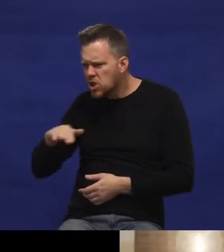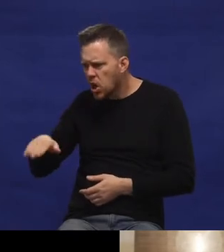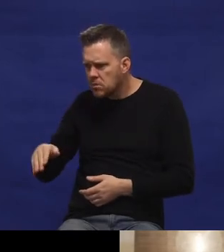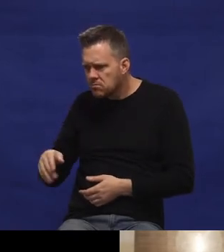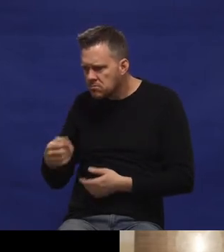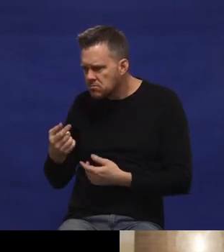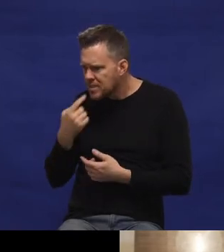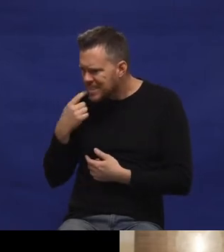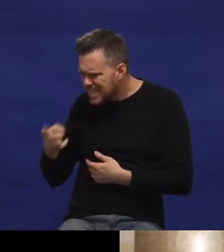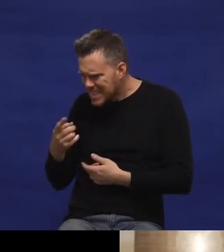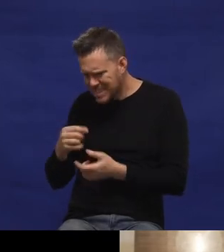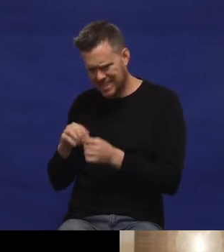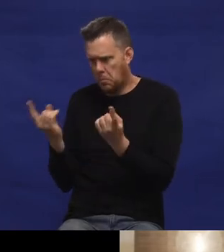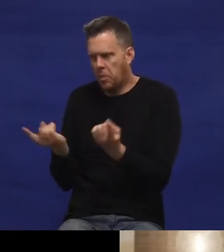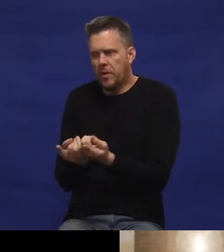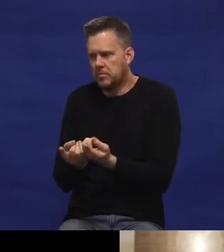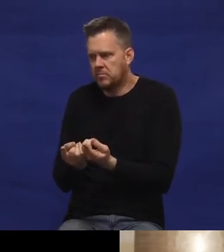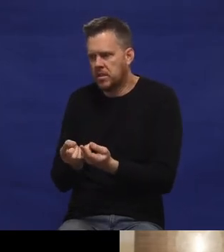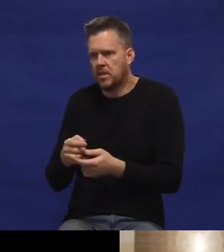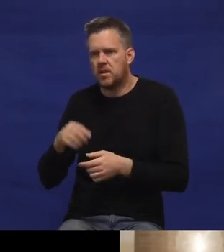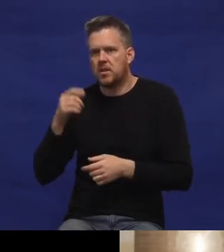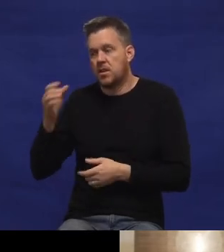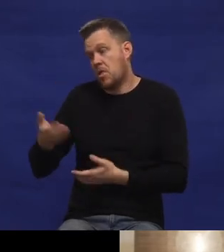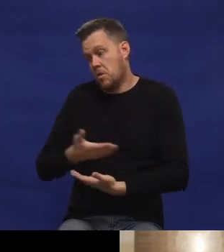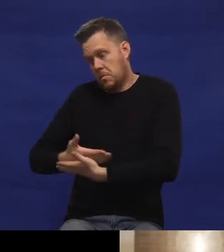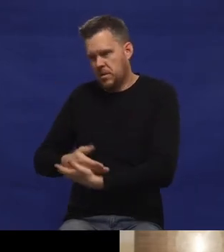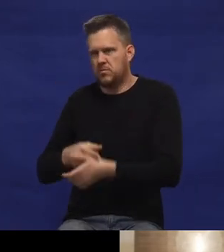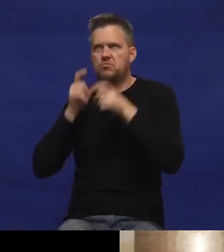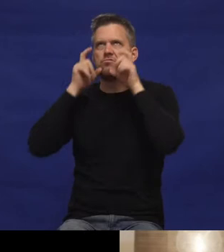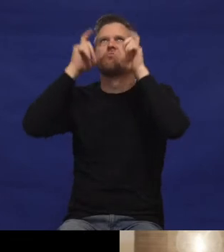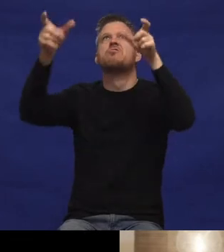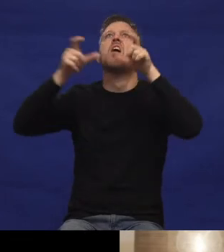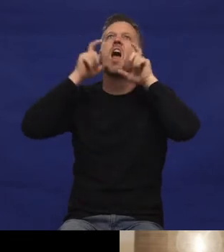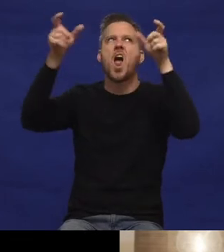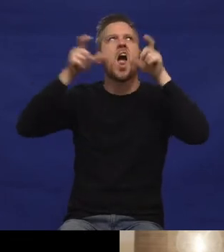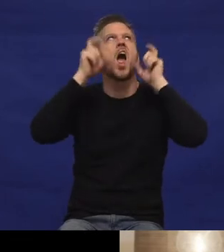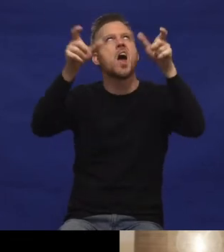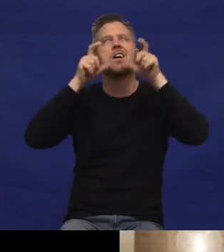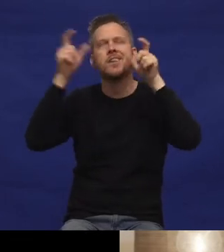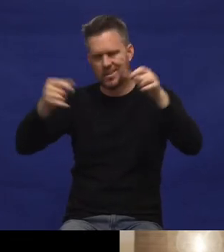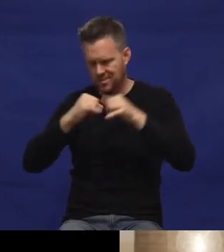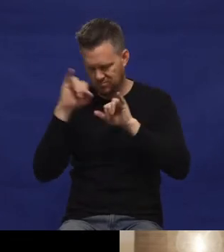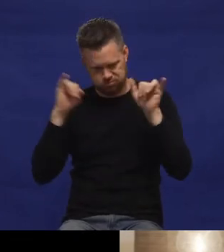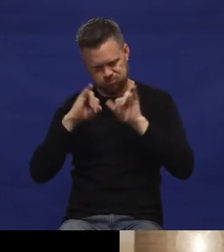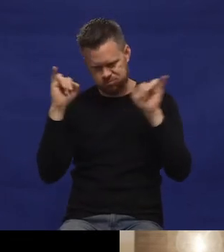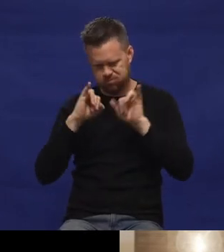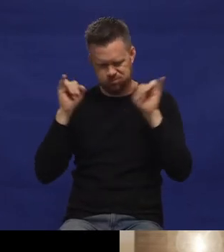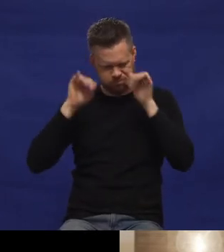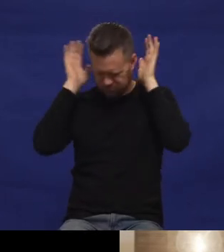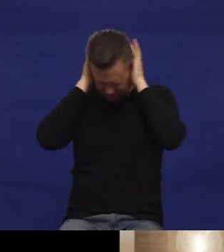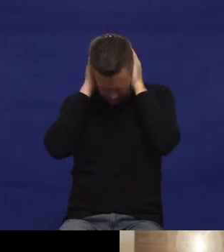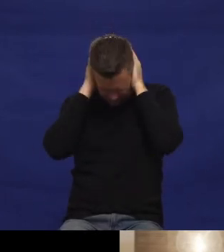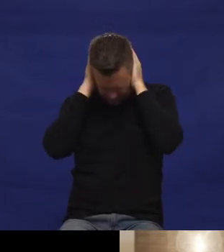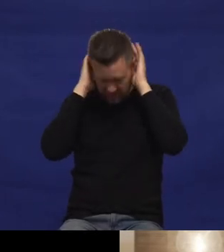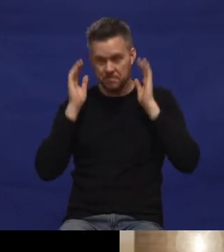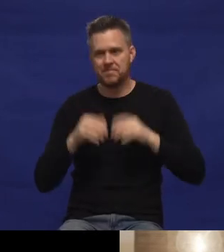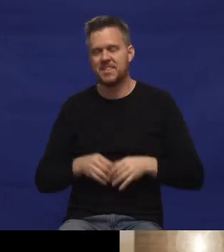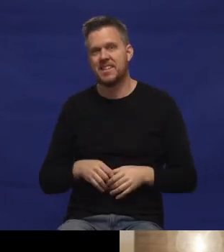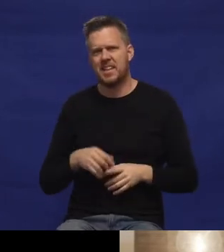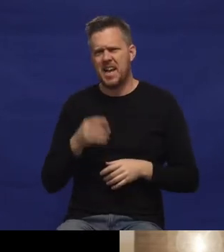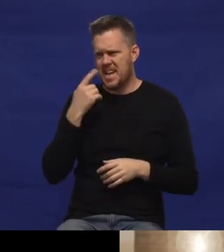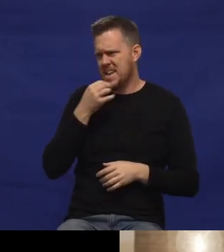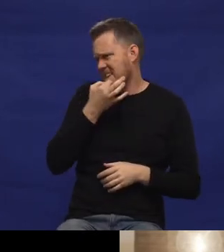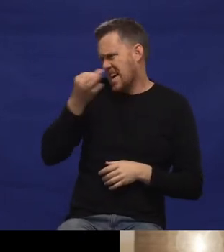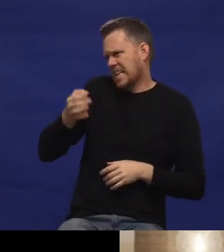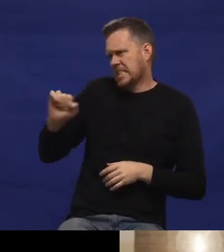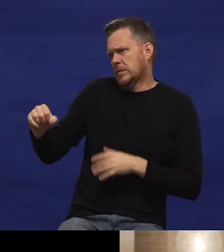least say something. And the child would just scream and cry and make this awful noise. Adam must have turned to Eve and